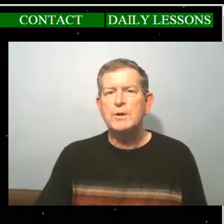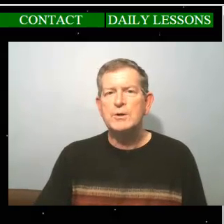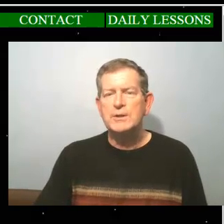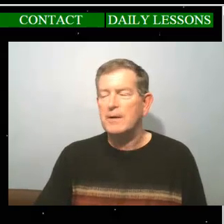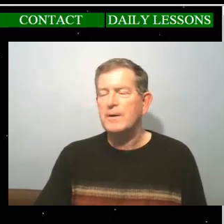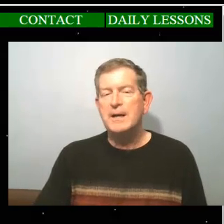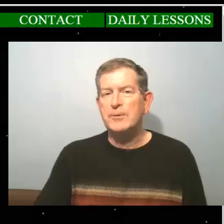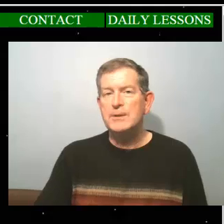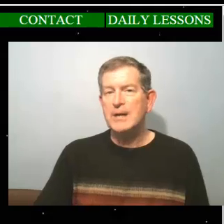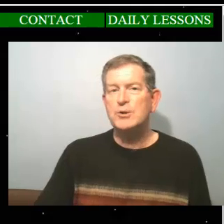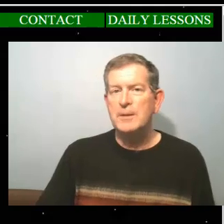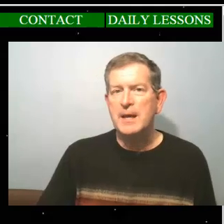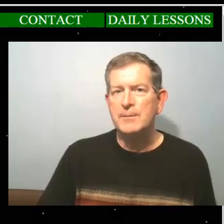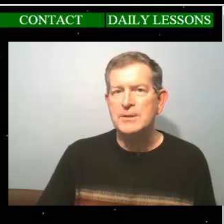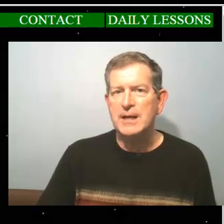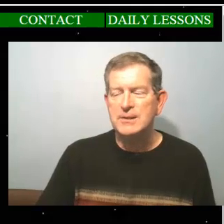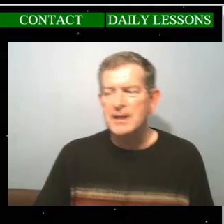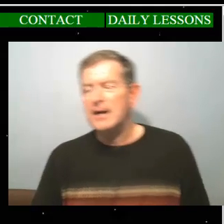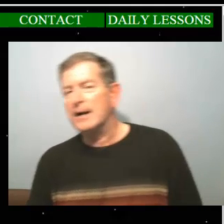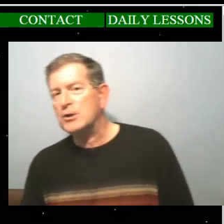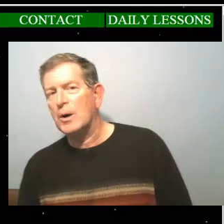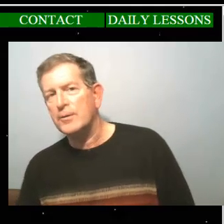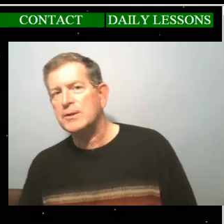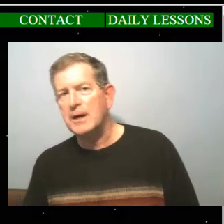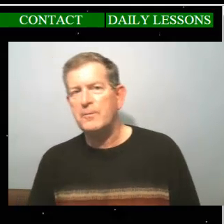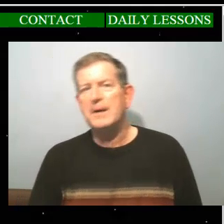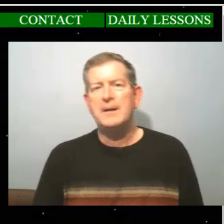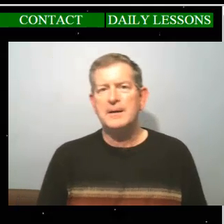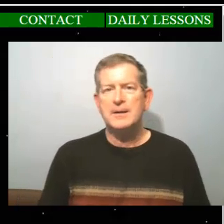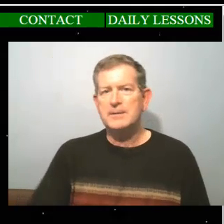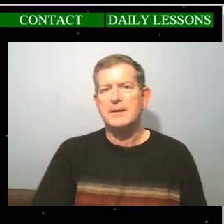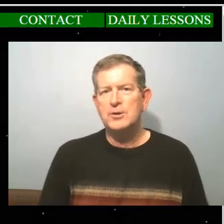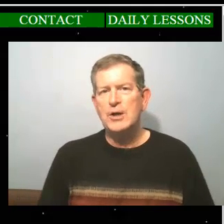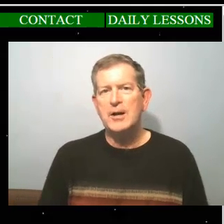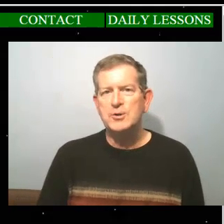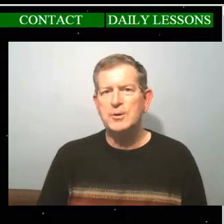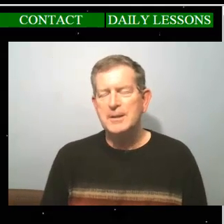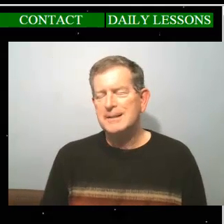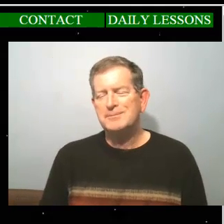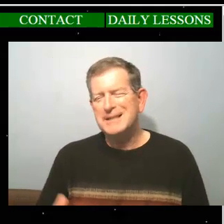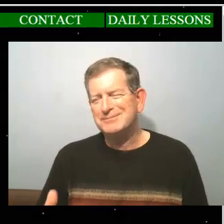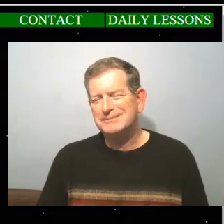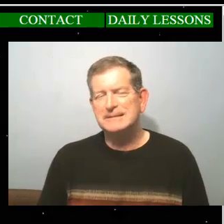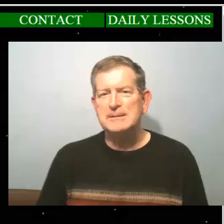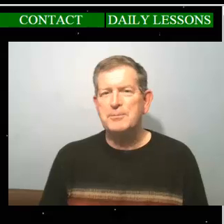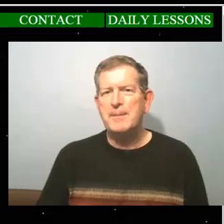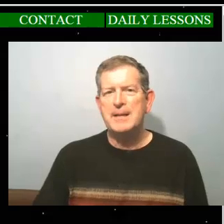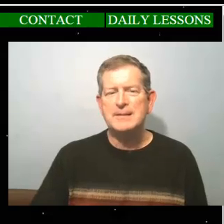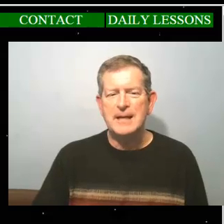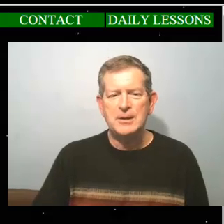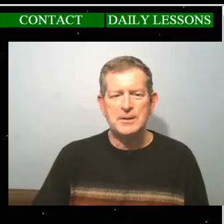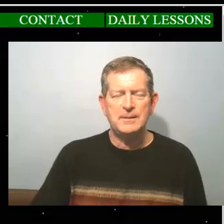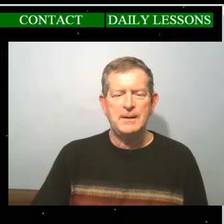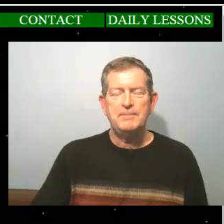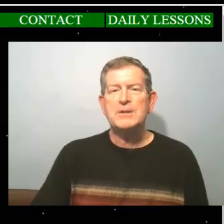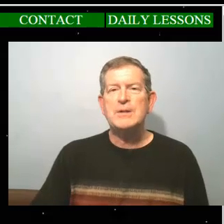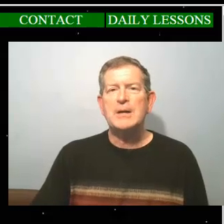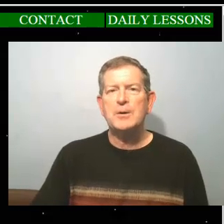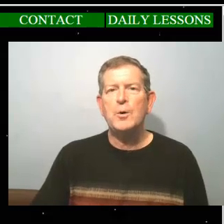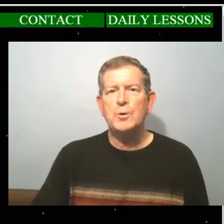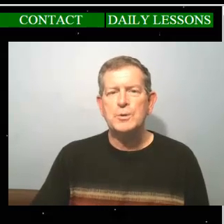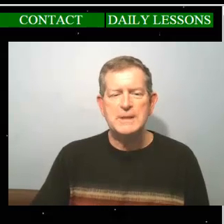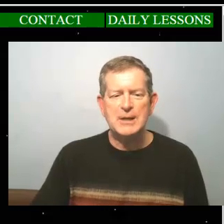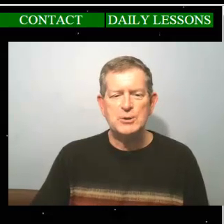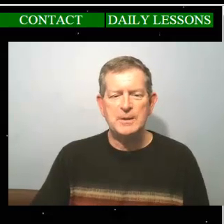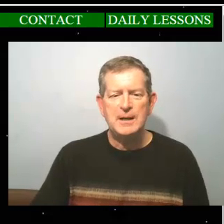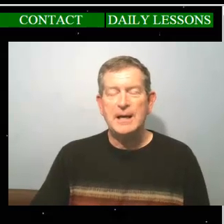you could try and trick yourself into intentionally making mistakes and let your other self challenge you, but probably that's not